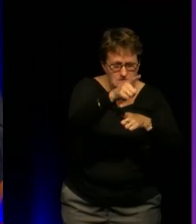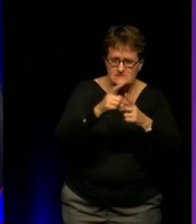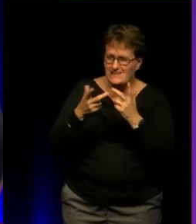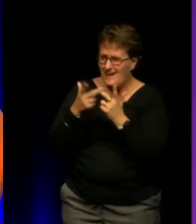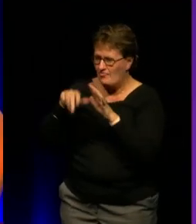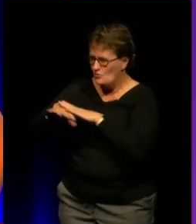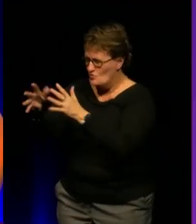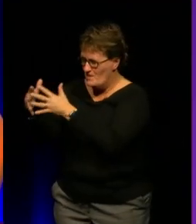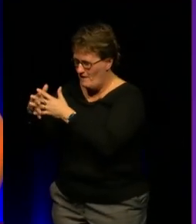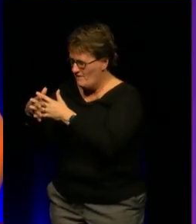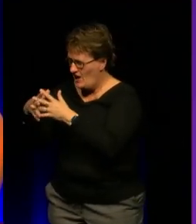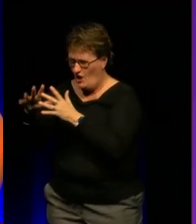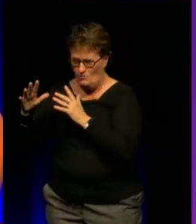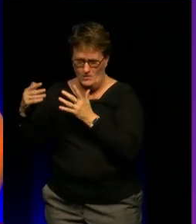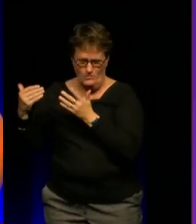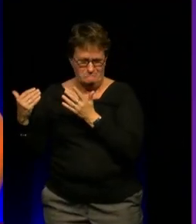were shipping stuff between the two. And